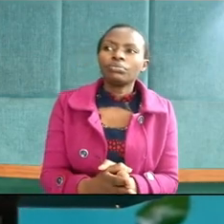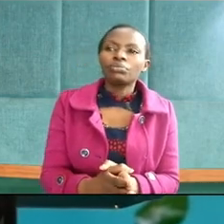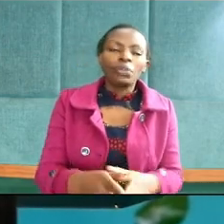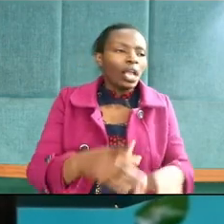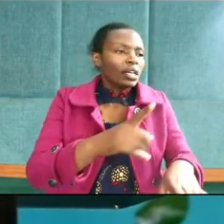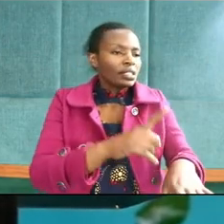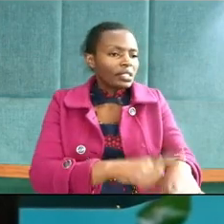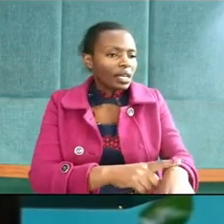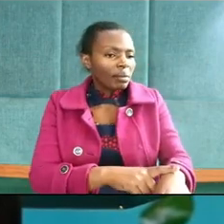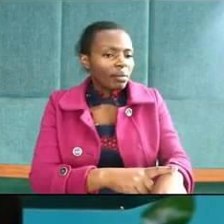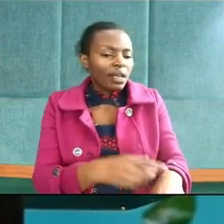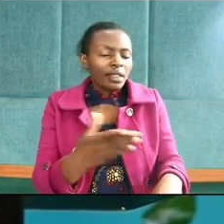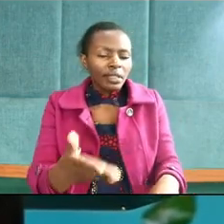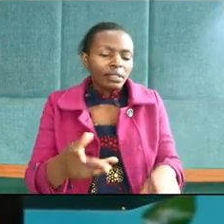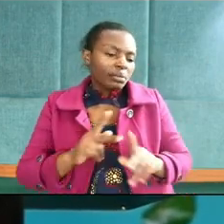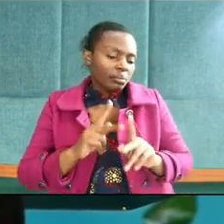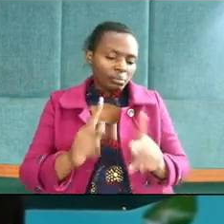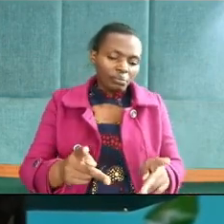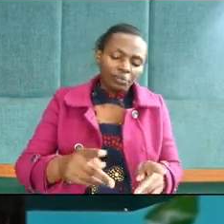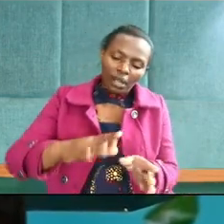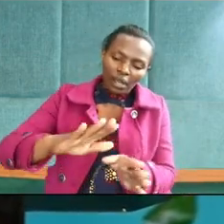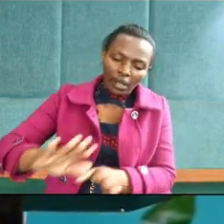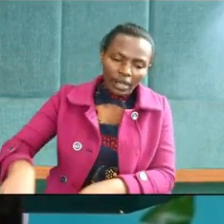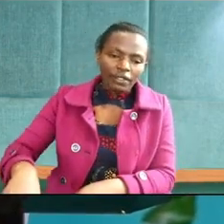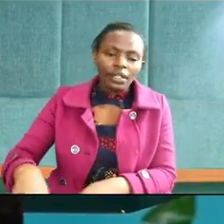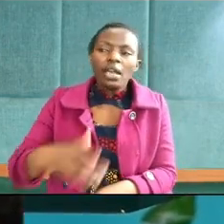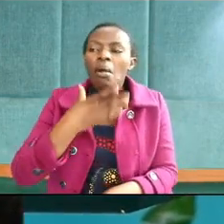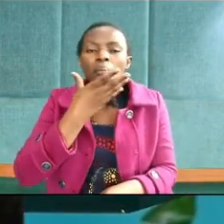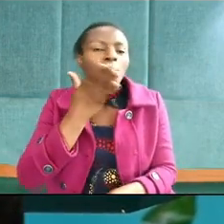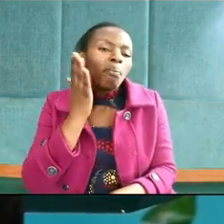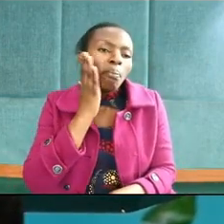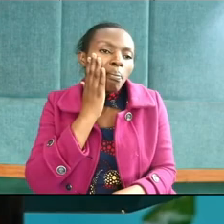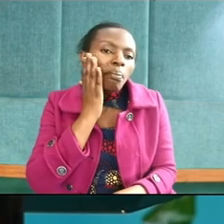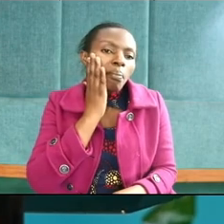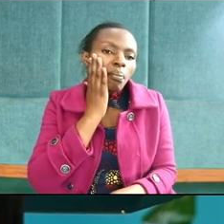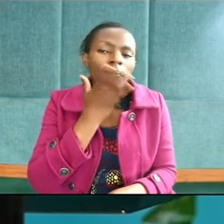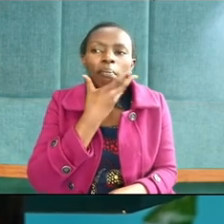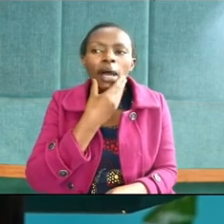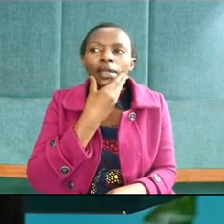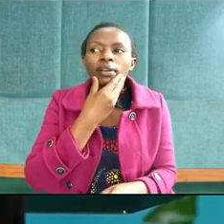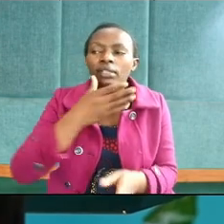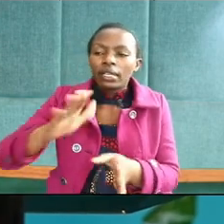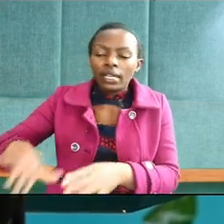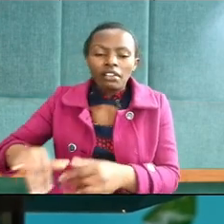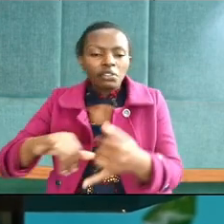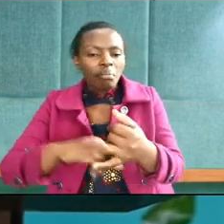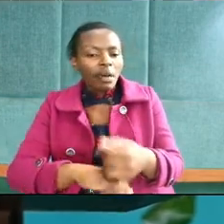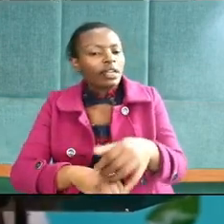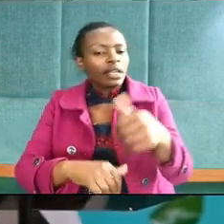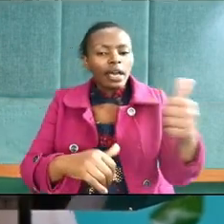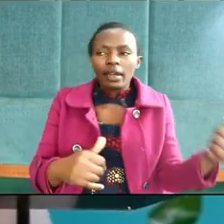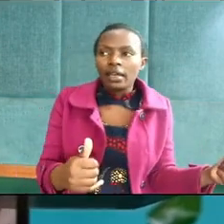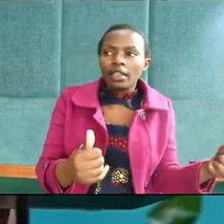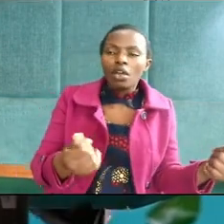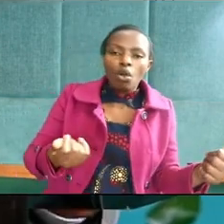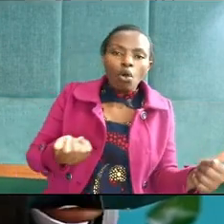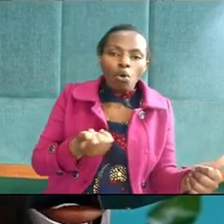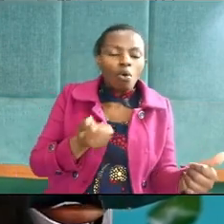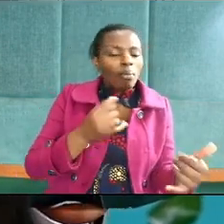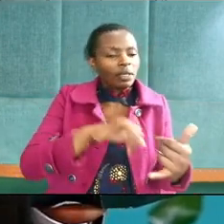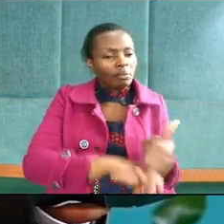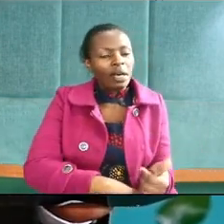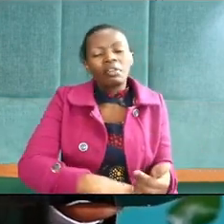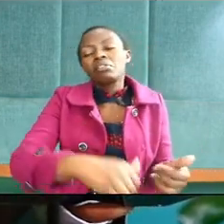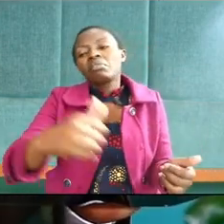when they divorced, the man went and married somewhere. And the woman went and